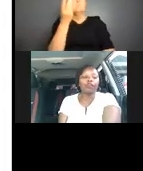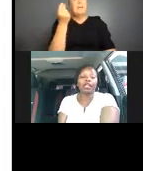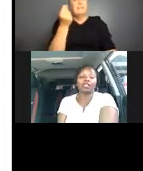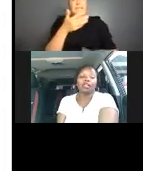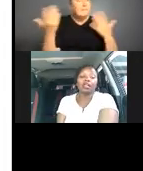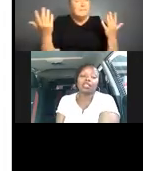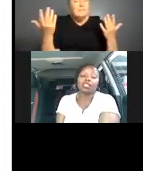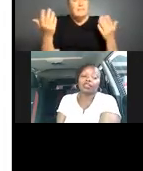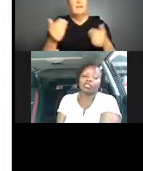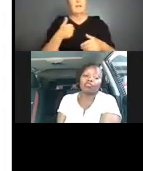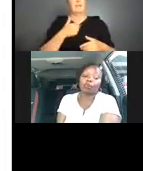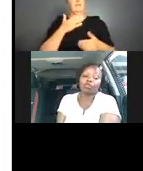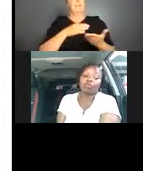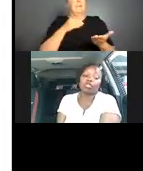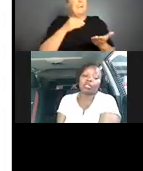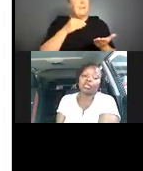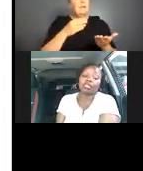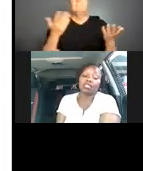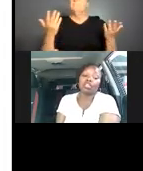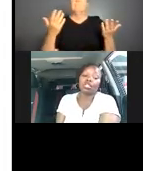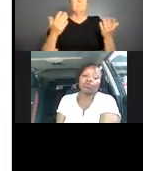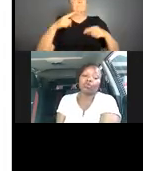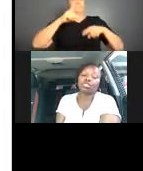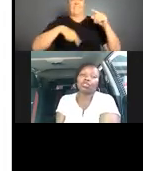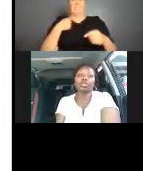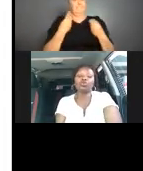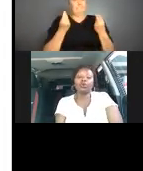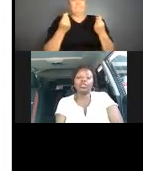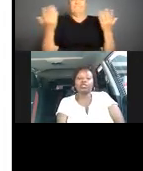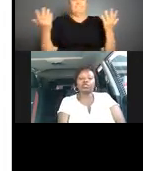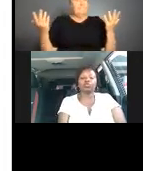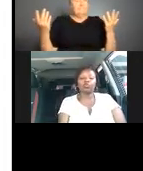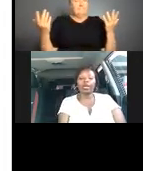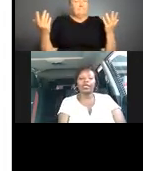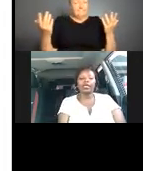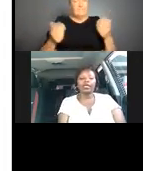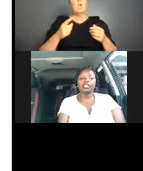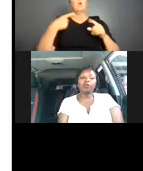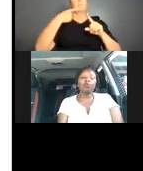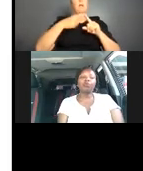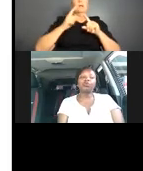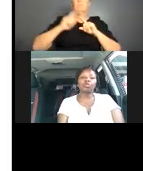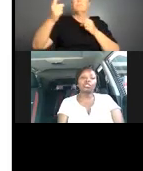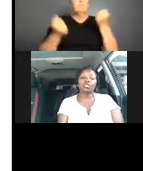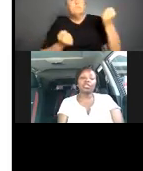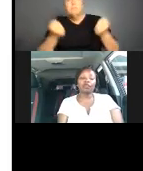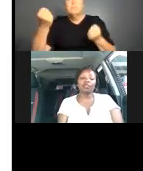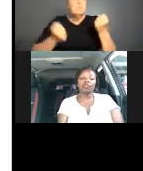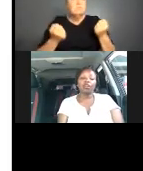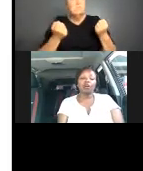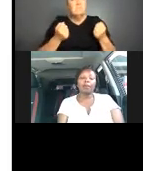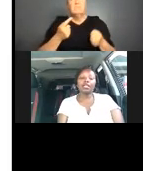affordability of health services for persons with disabilities. Transportation are two main reasons why disabled people do not